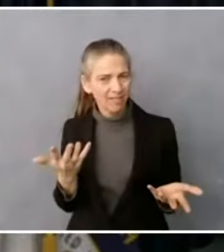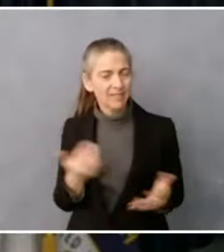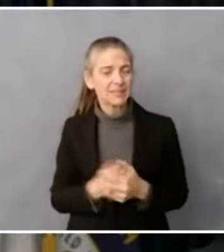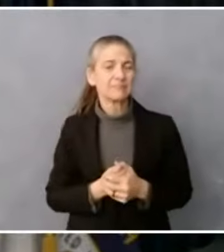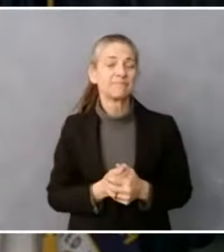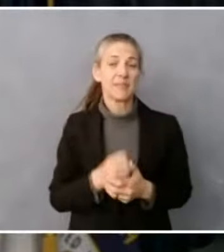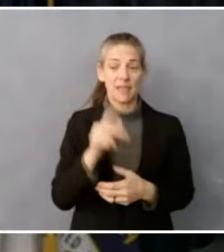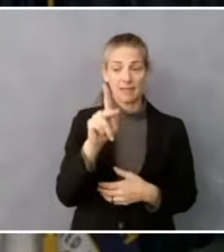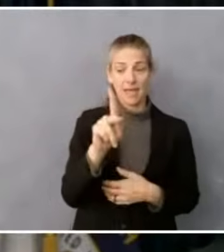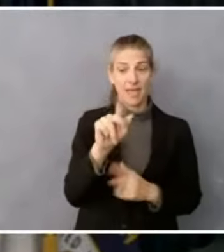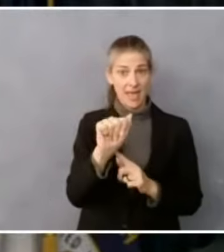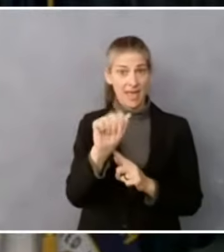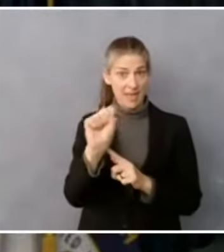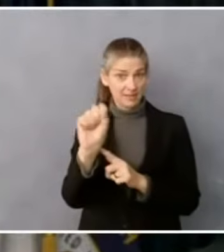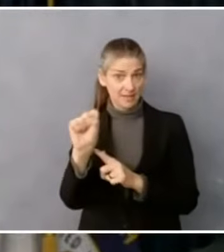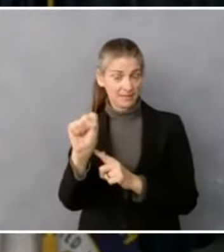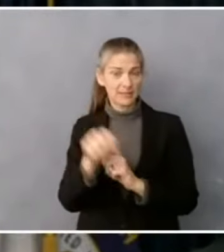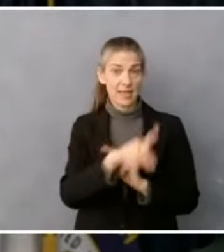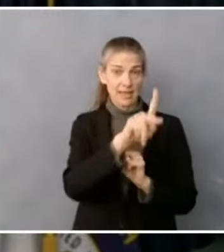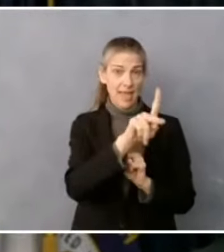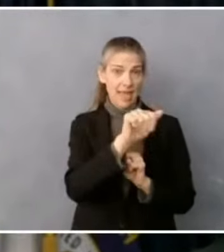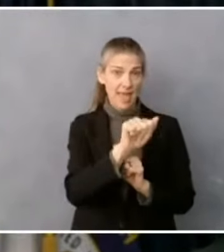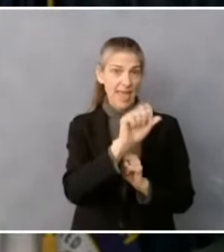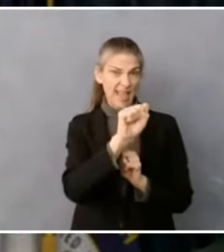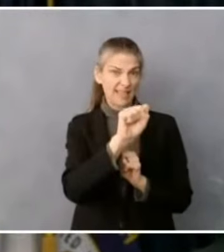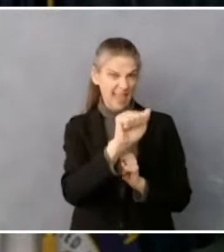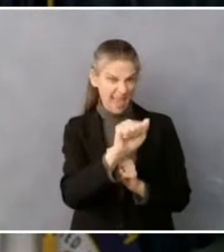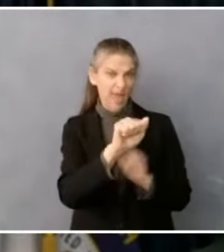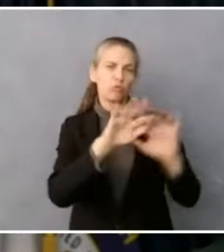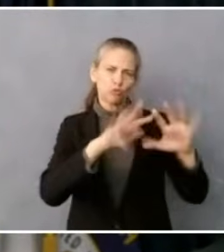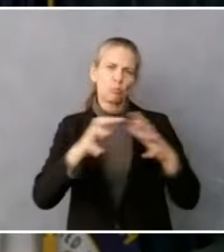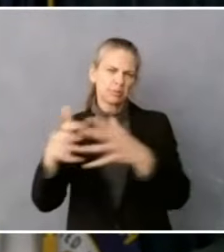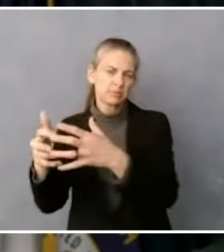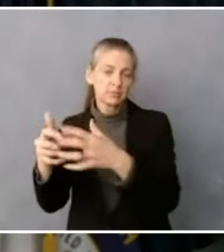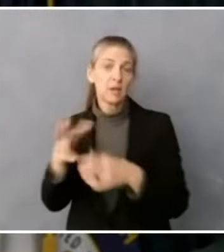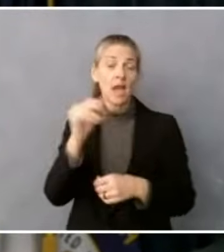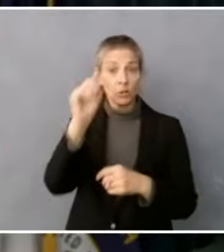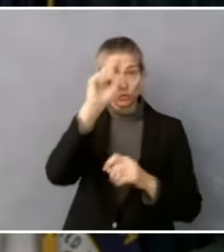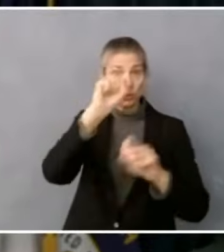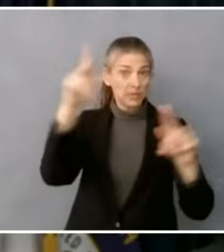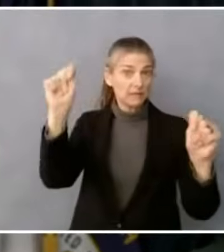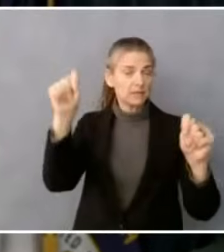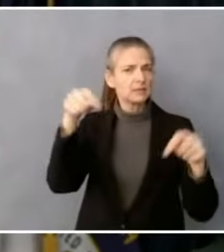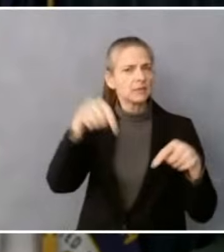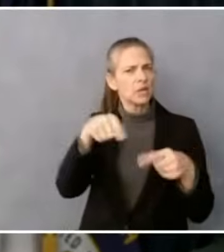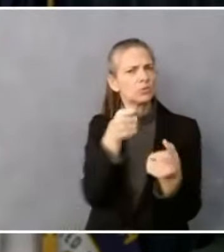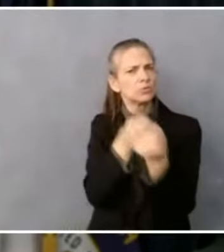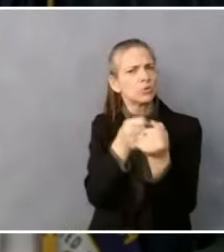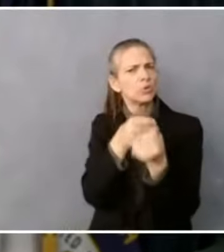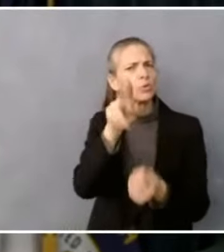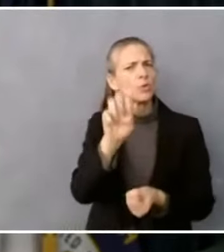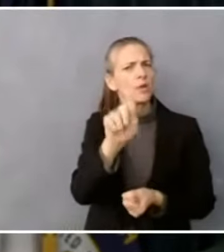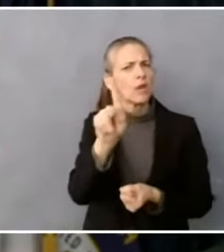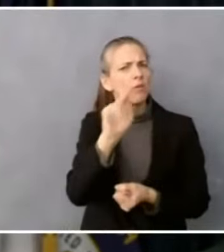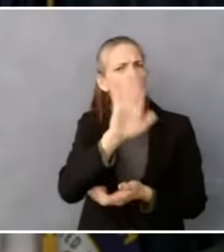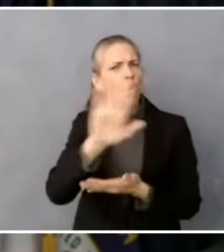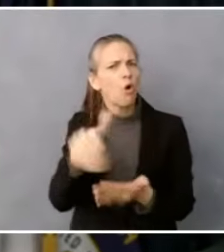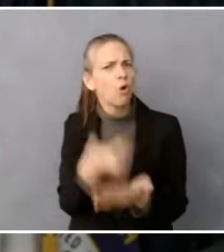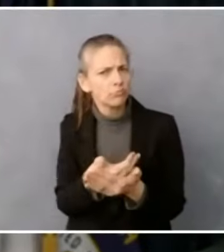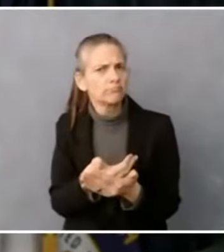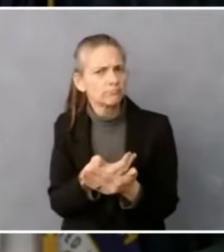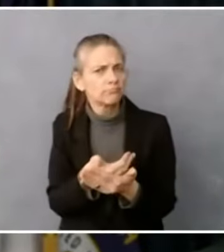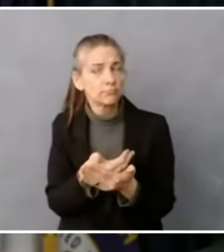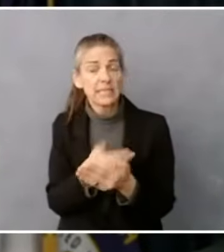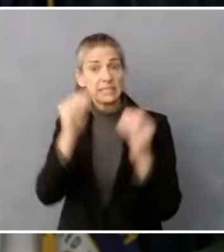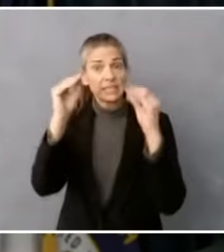KASS and KASA and the majority of superintendents support pre-K for all. Educators are ready and eager to